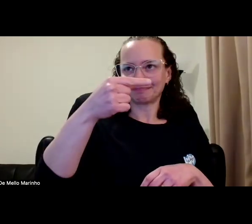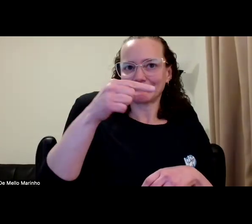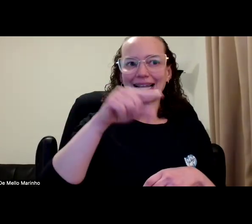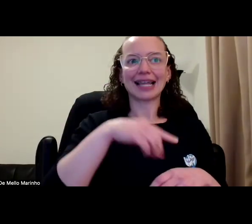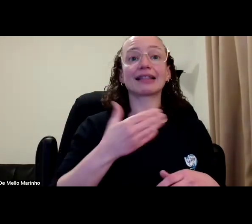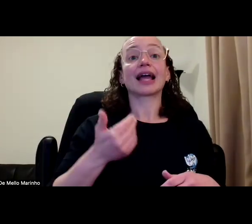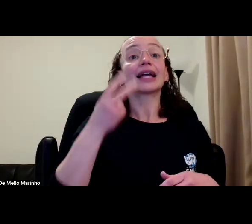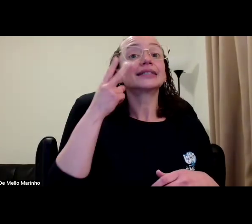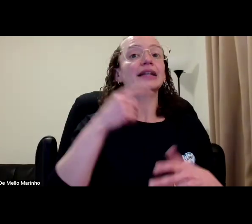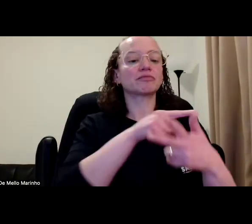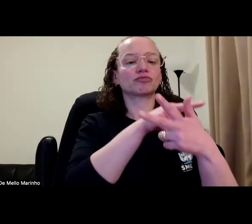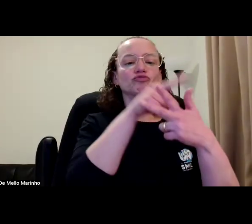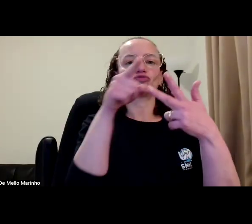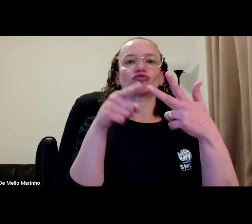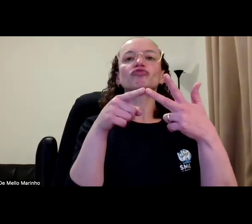Filling,